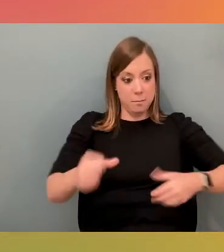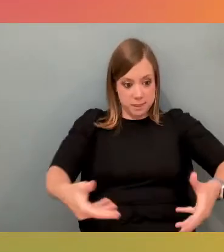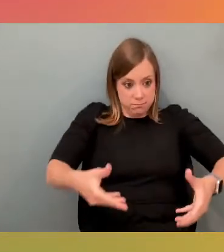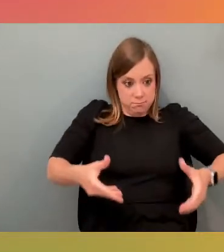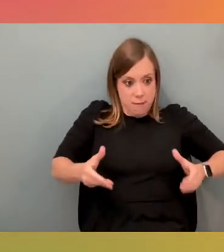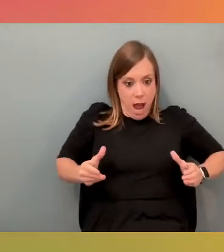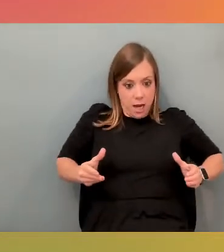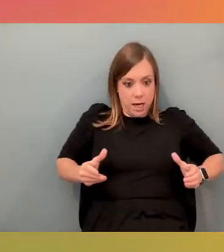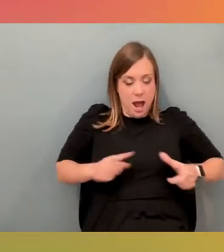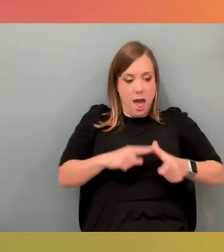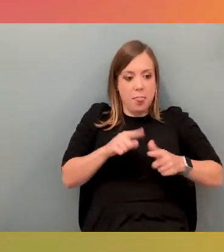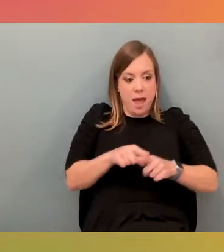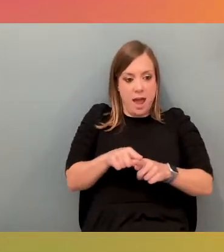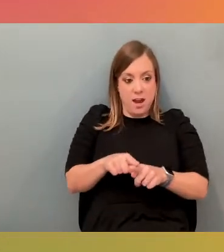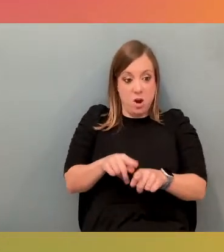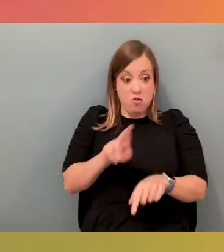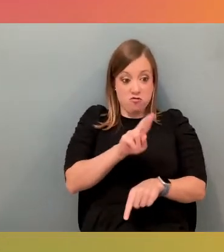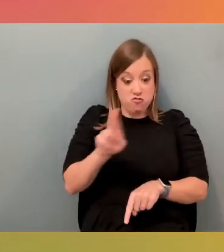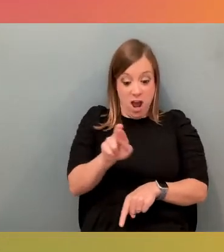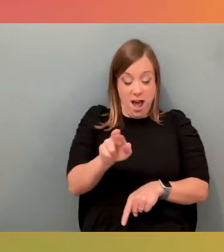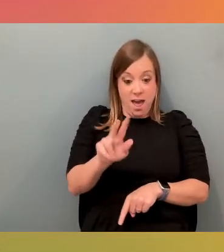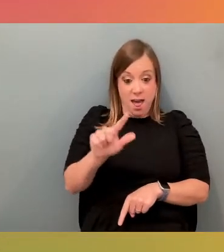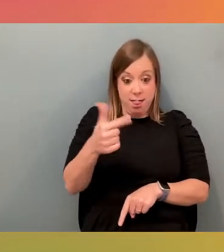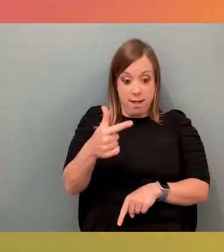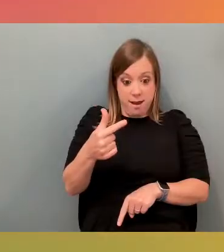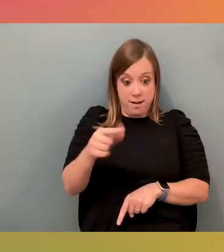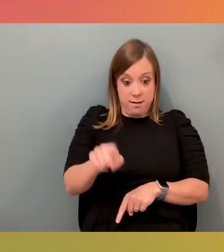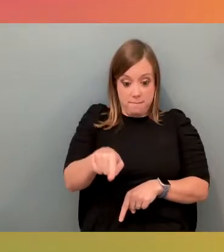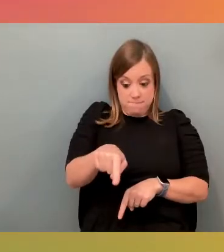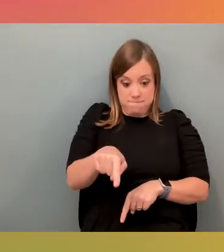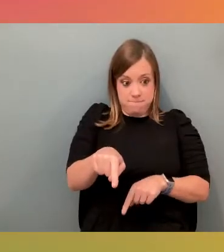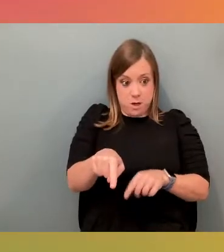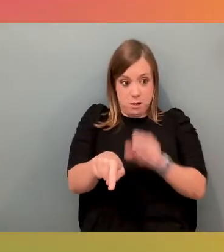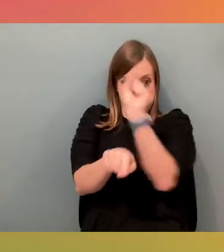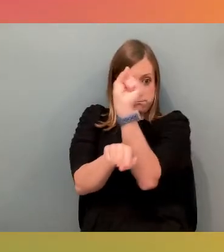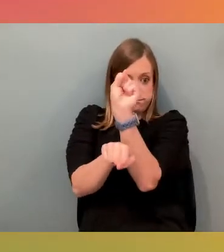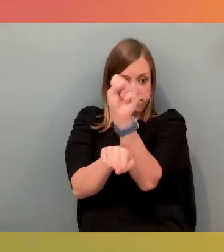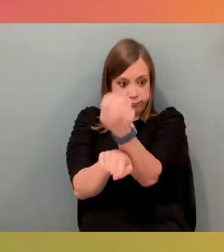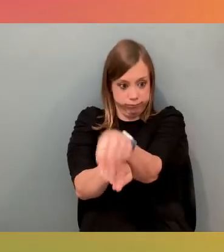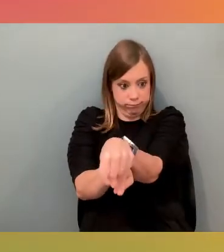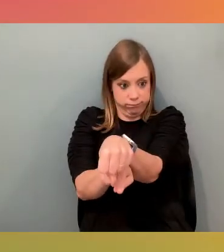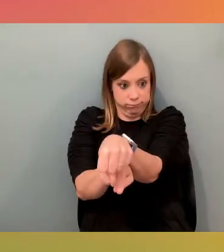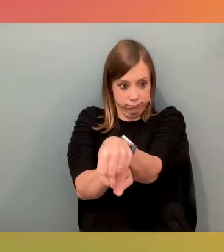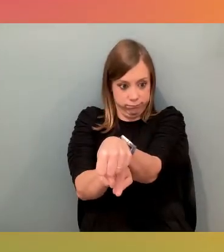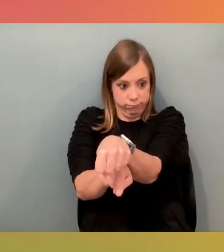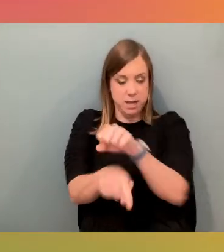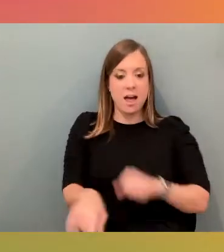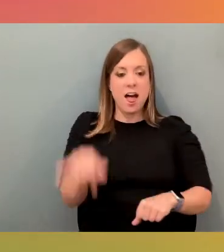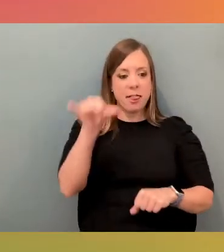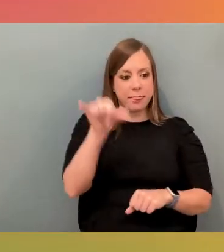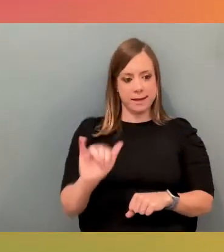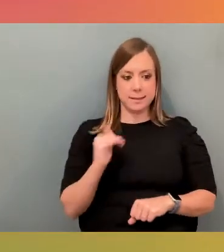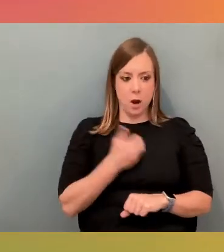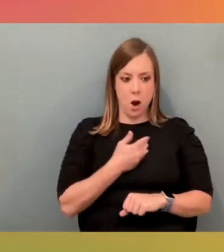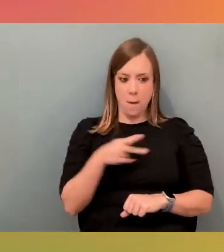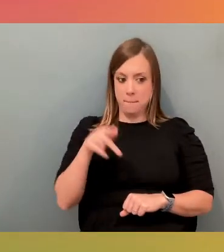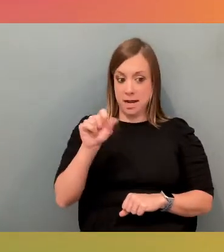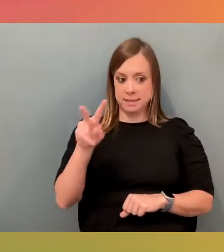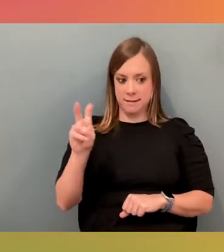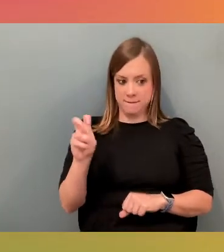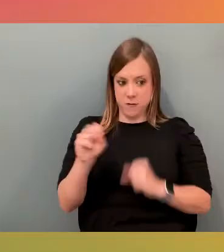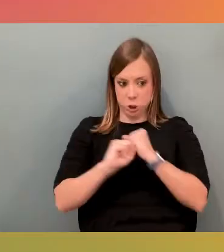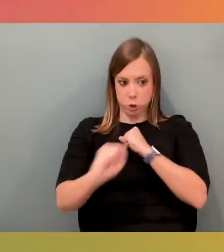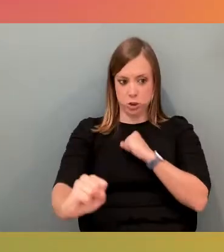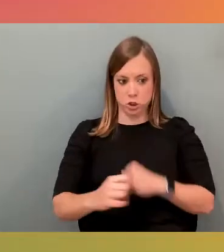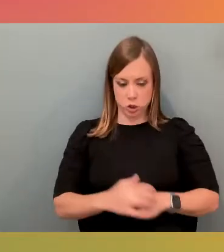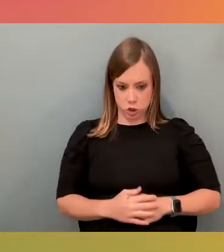right leg. So we're breathing into the right hamstrings. This is our passive version of our stretch. And we're gonna